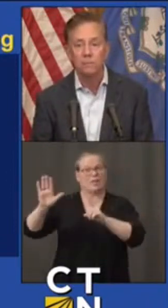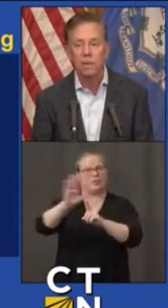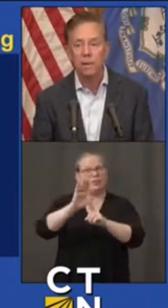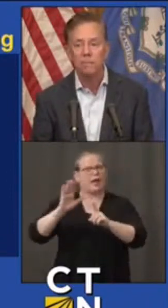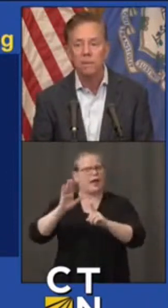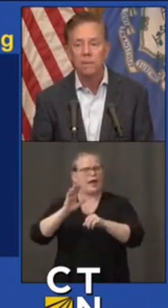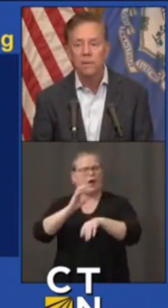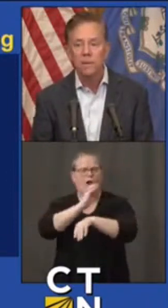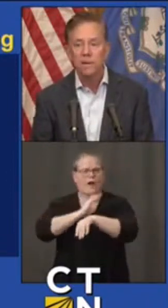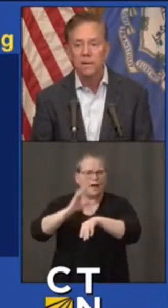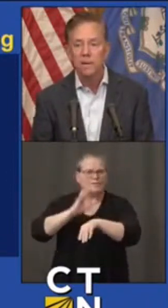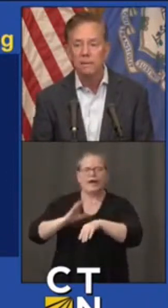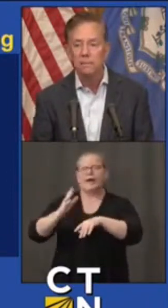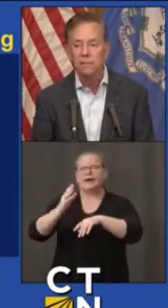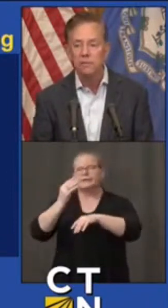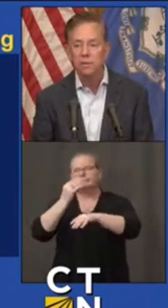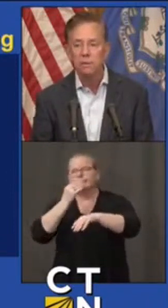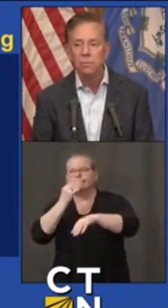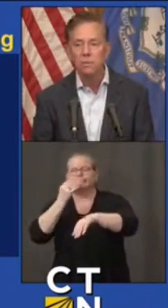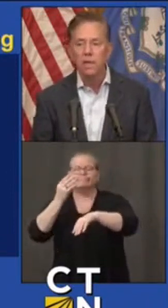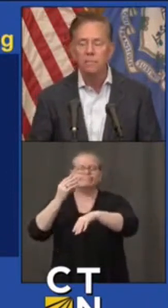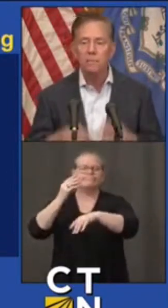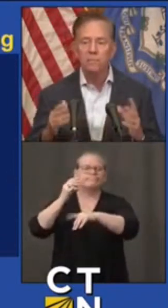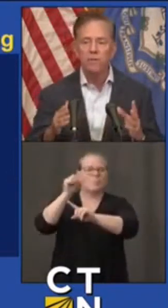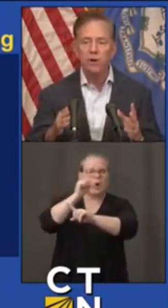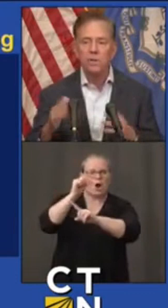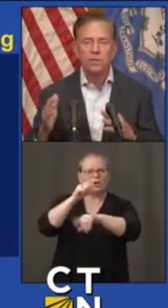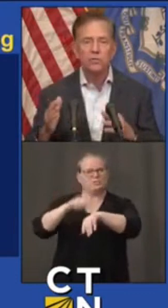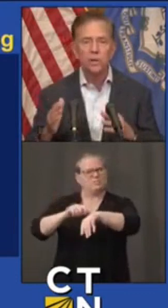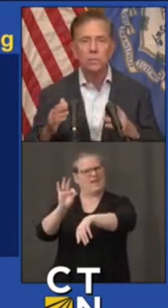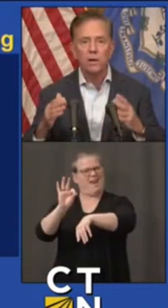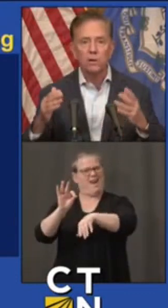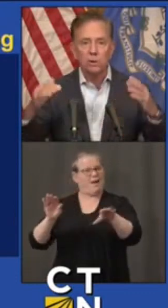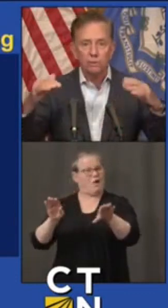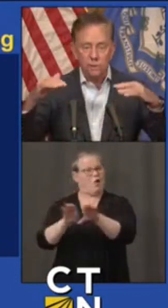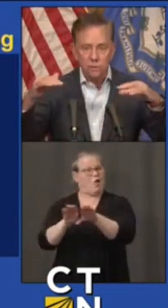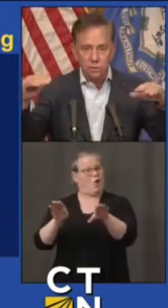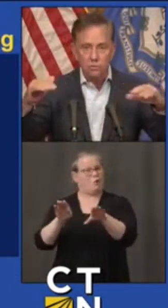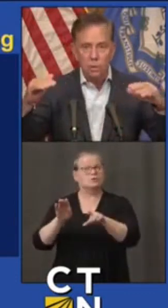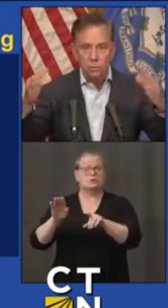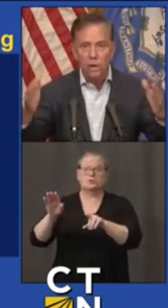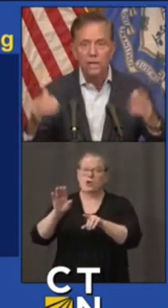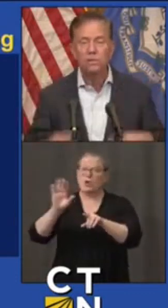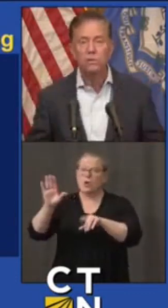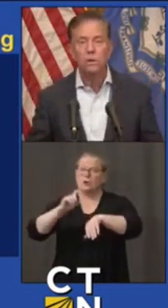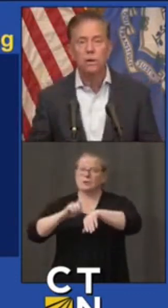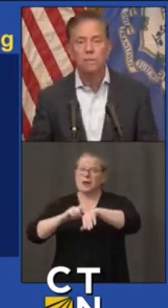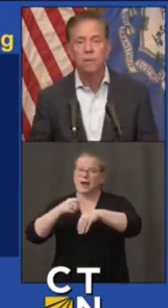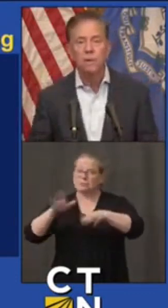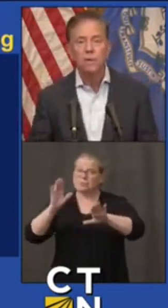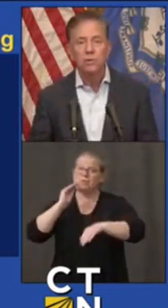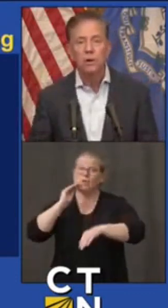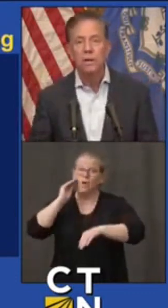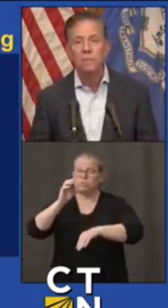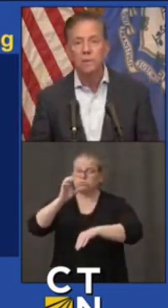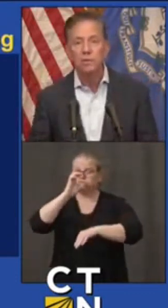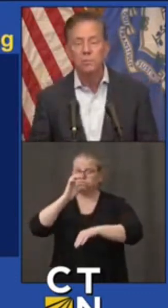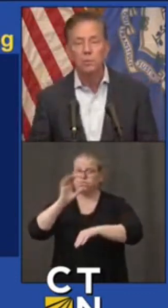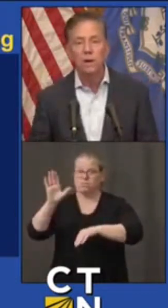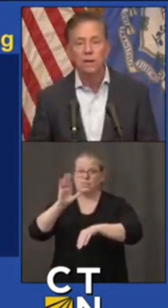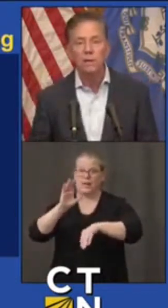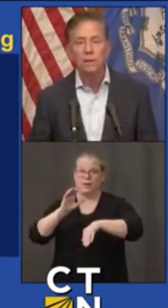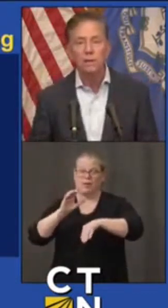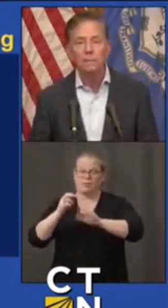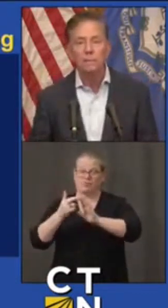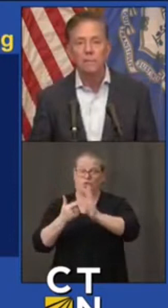9 p.m. So they have been fairly strict about curfews as one way to try and limit the